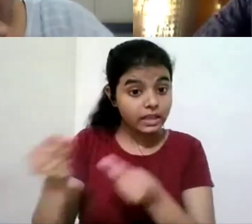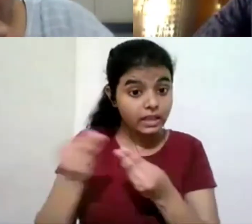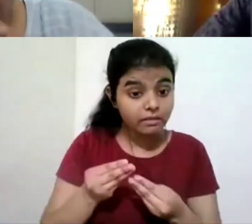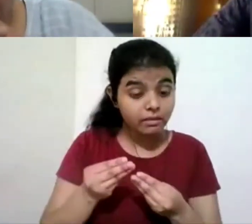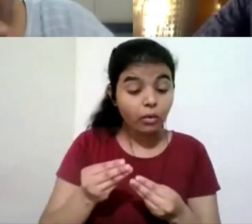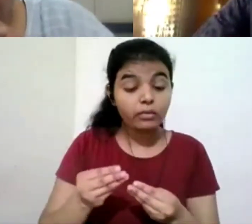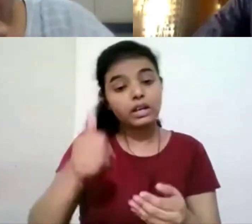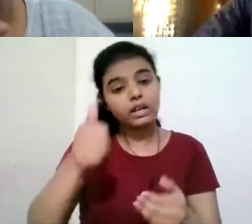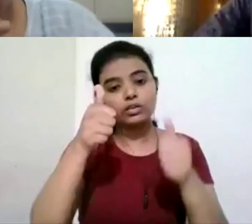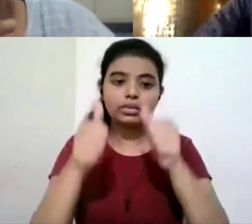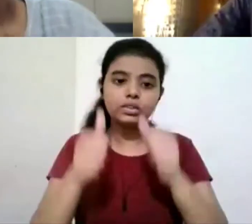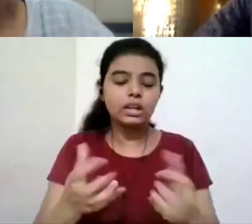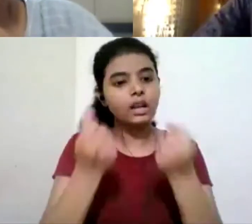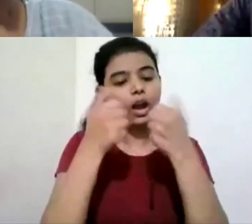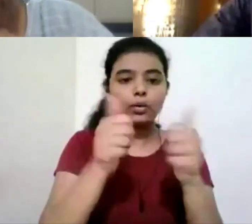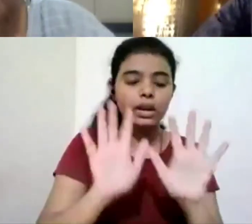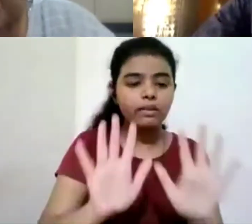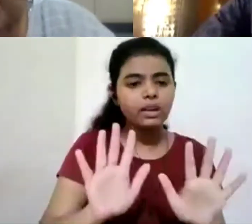outcome?